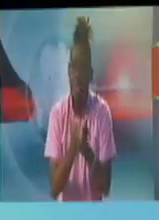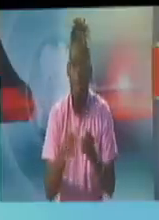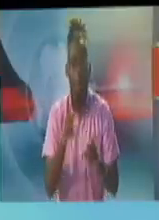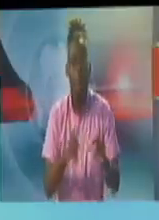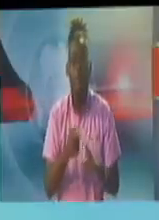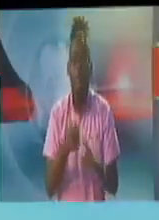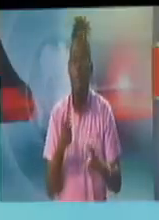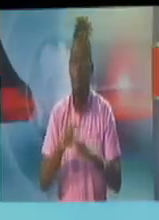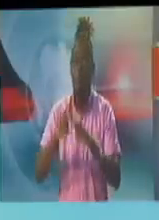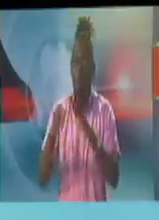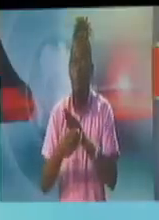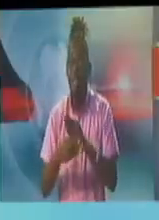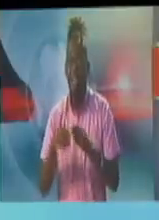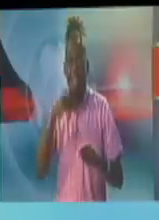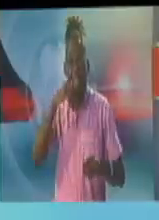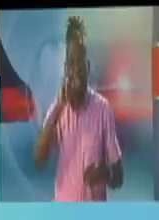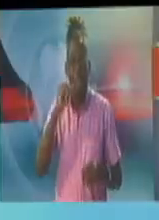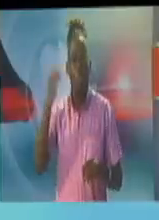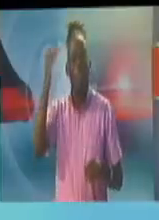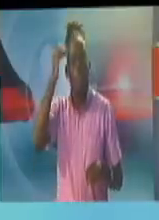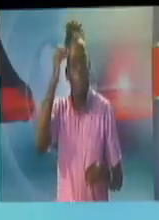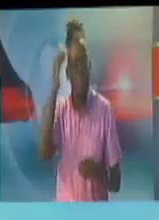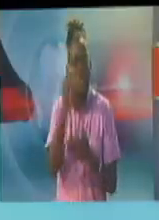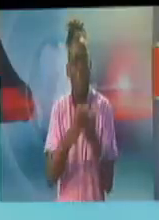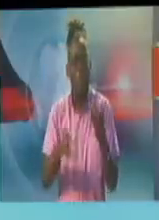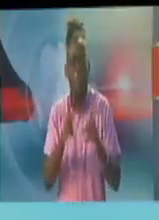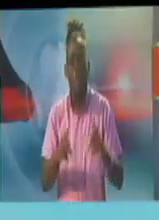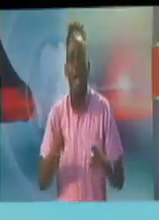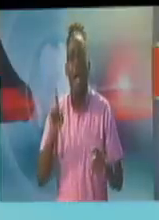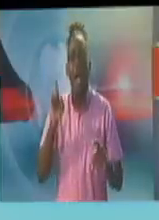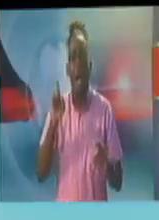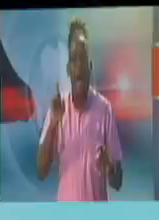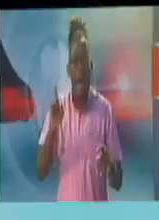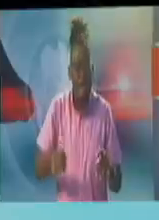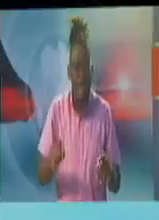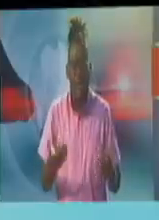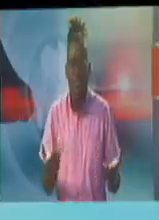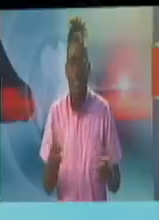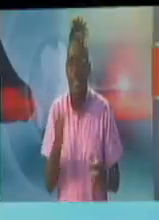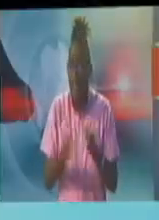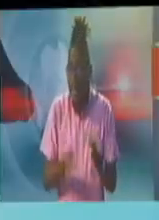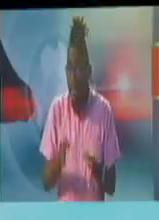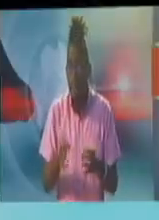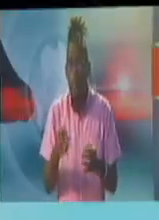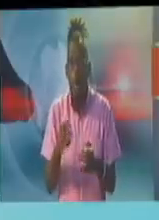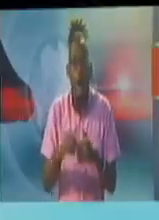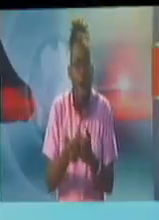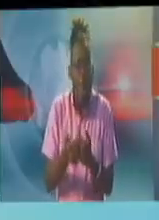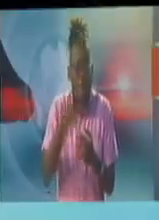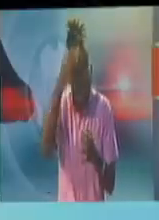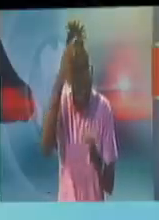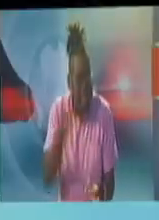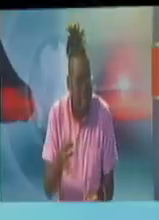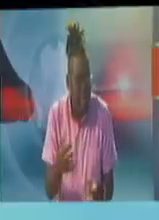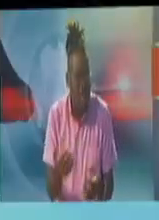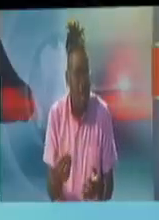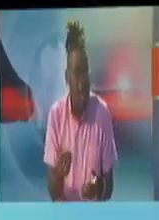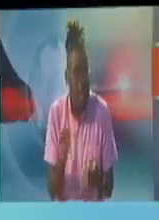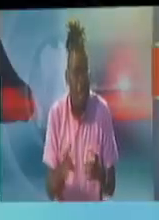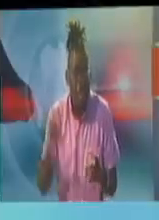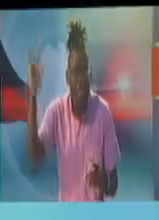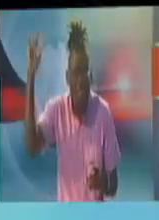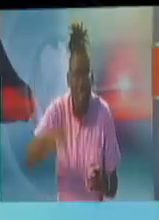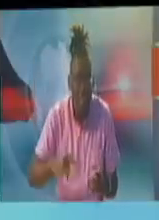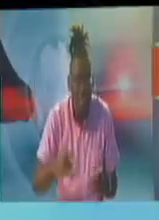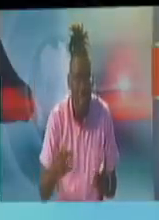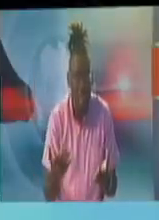yesterday. And I know some people are asking, is there a certain criteria that they can abide by to be allowed to enter the country? Is it